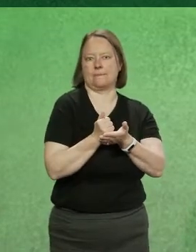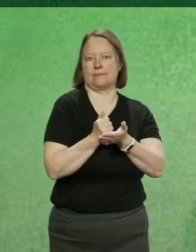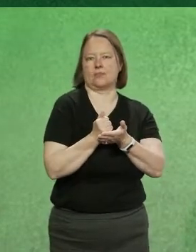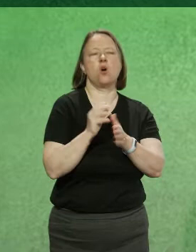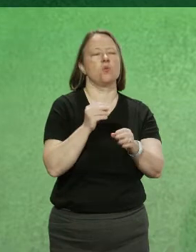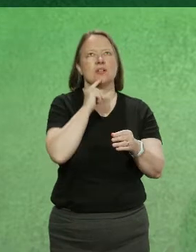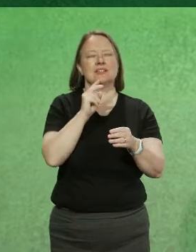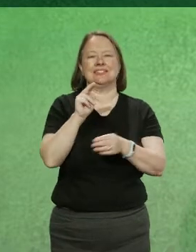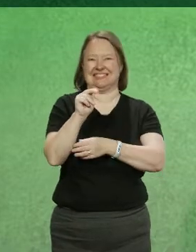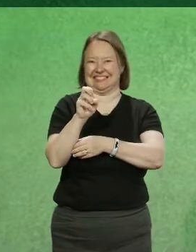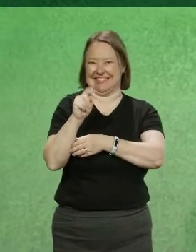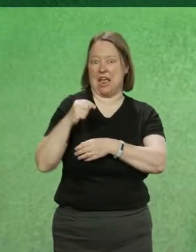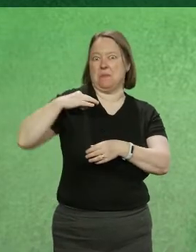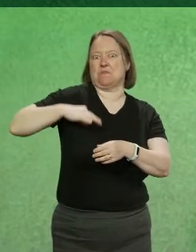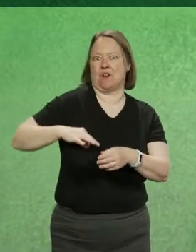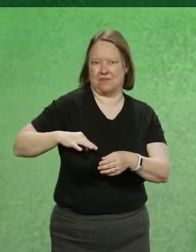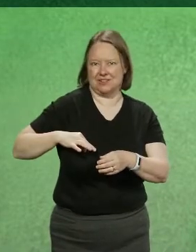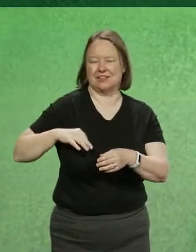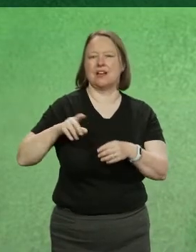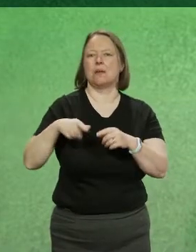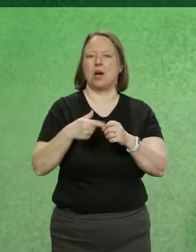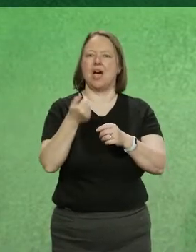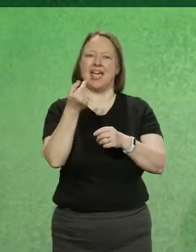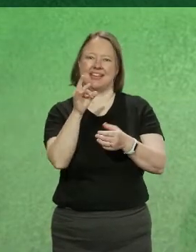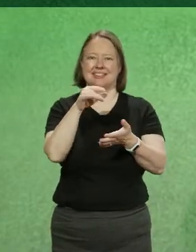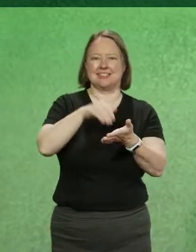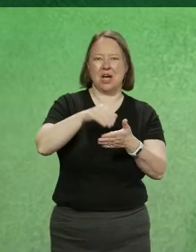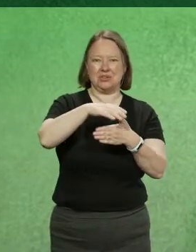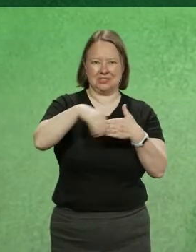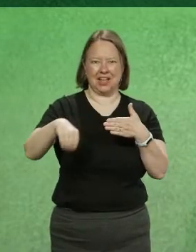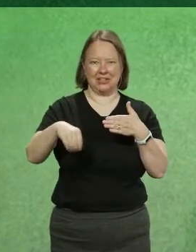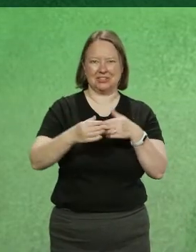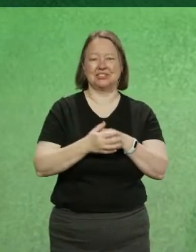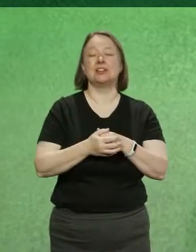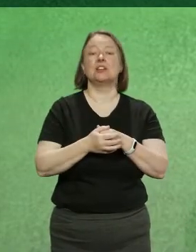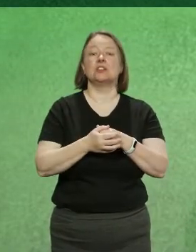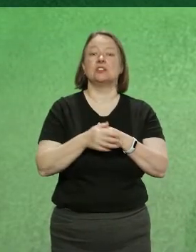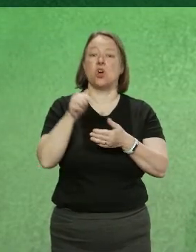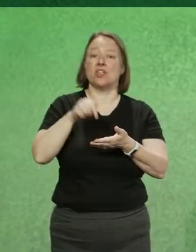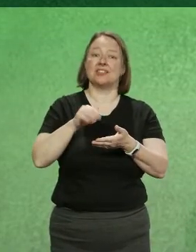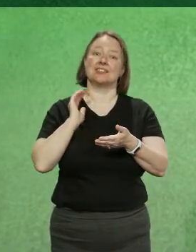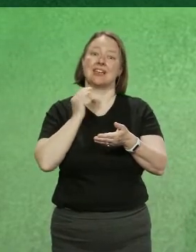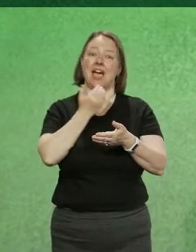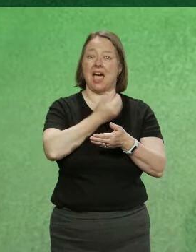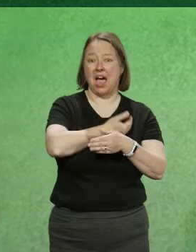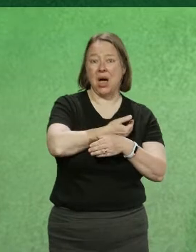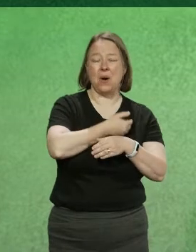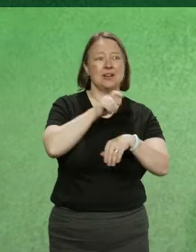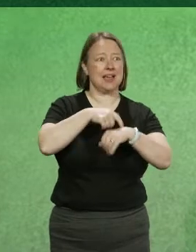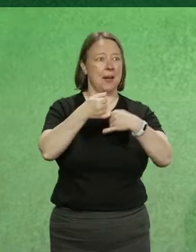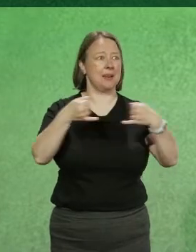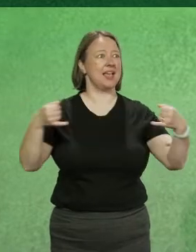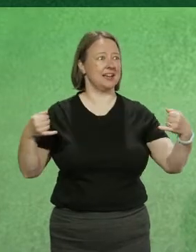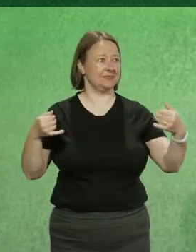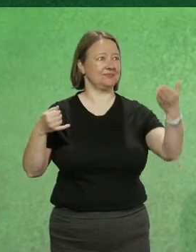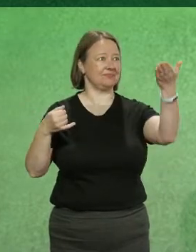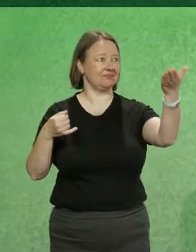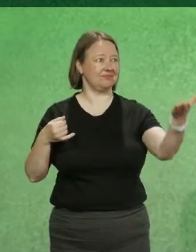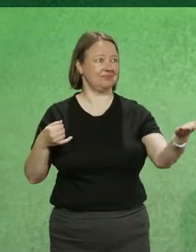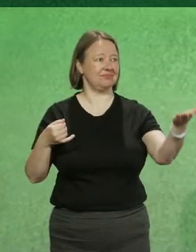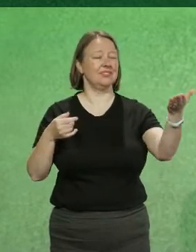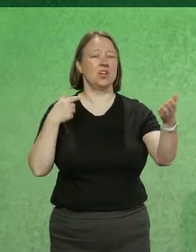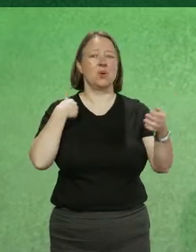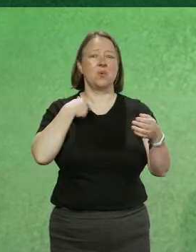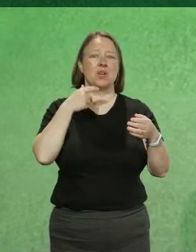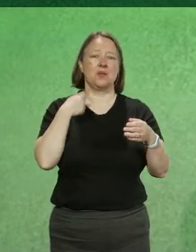net profits of about $18,000. So this is our timeline. We intend to start